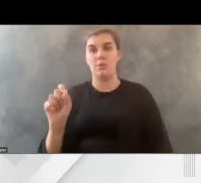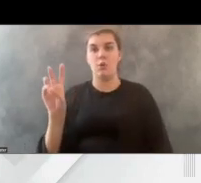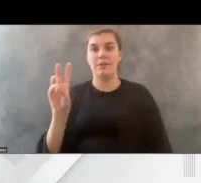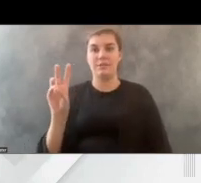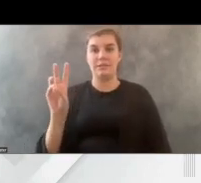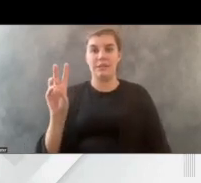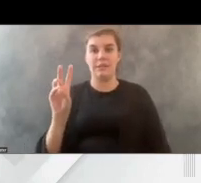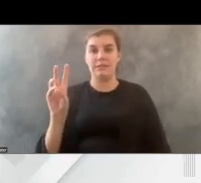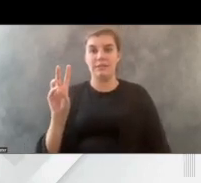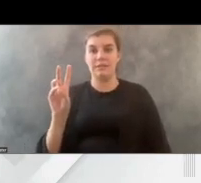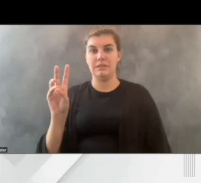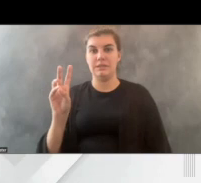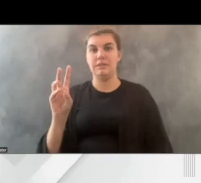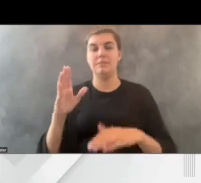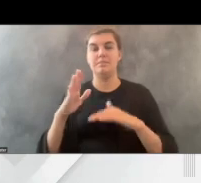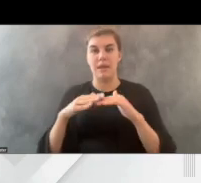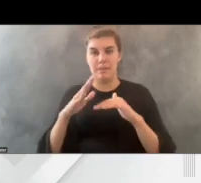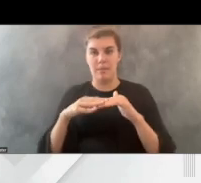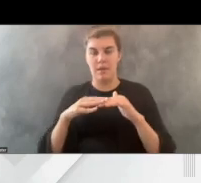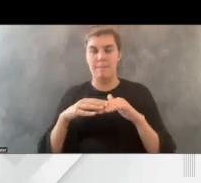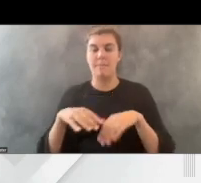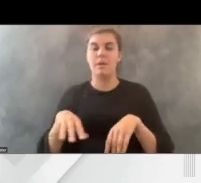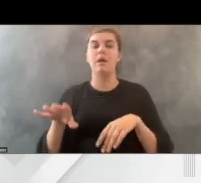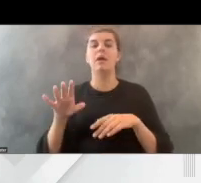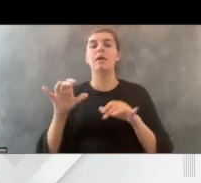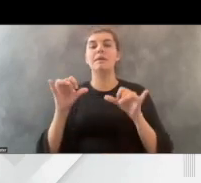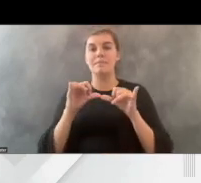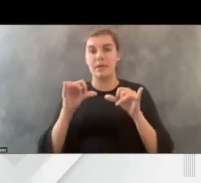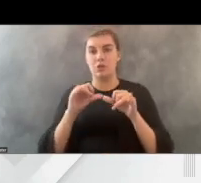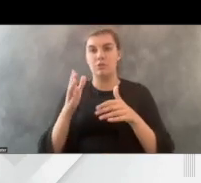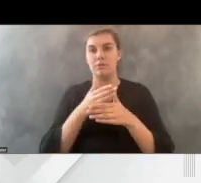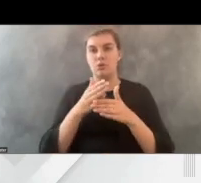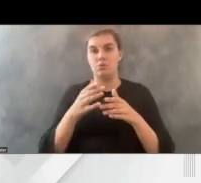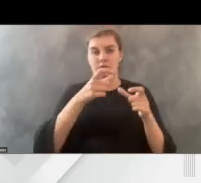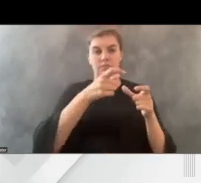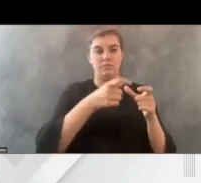The maximum cross slope allowed for parallel curb ramps is 2.1%.